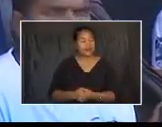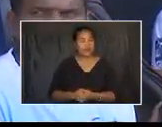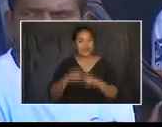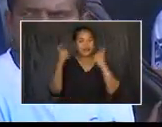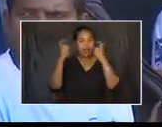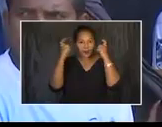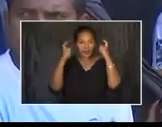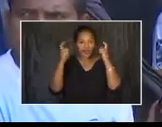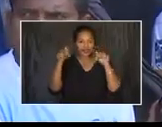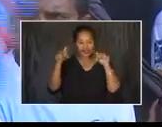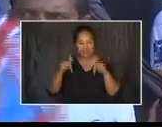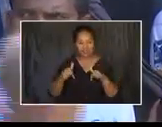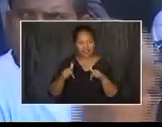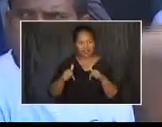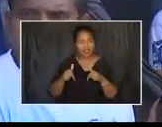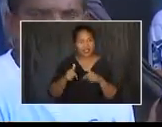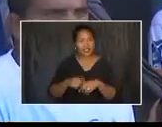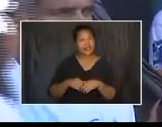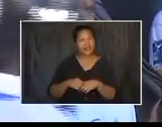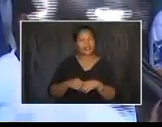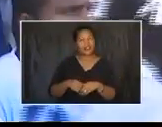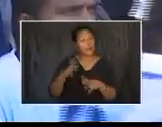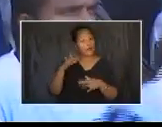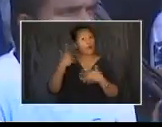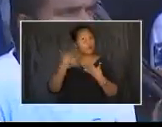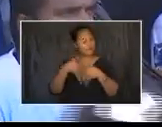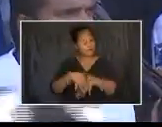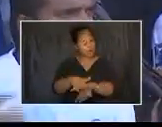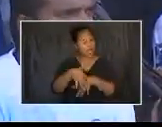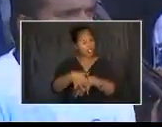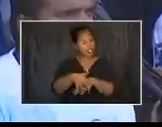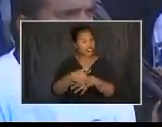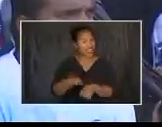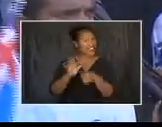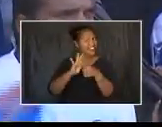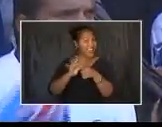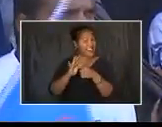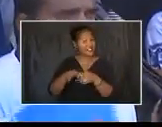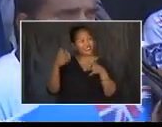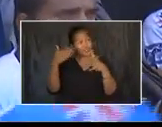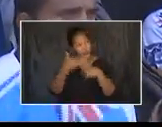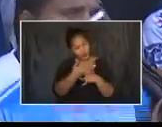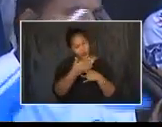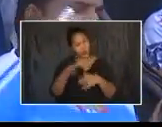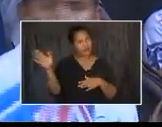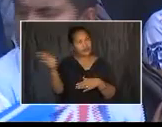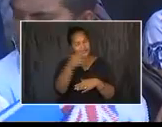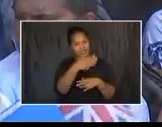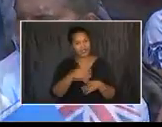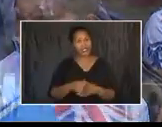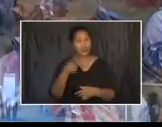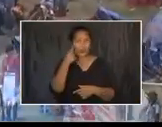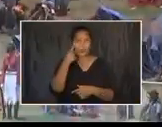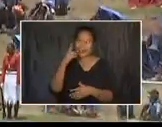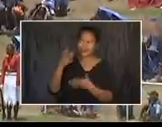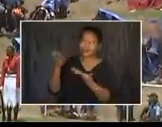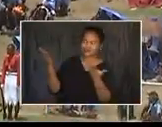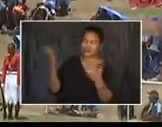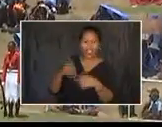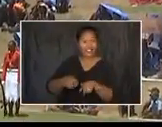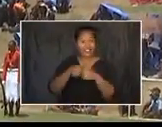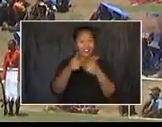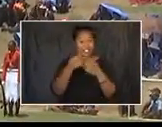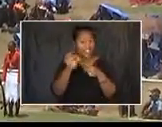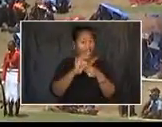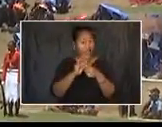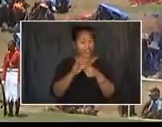celebrate this auspicious occasion by marching the colors through the ranks. You will witness that when the colors are marched